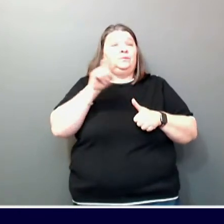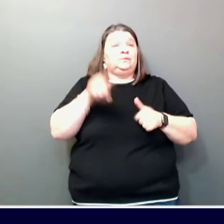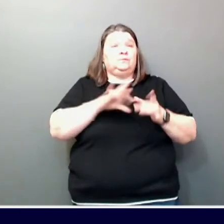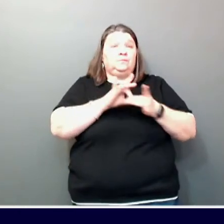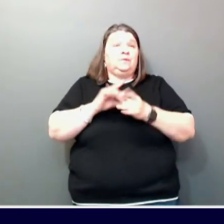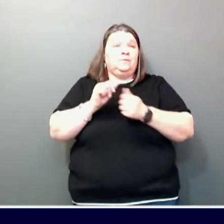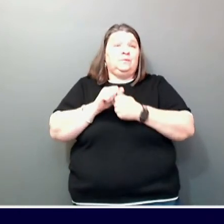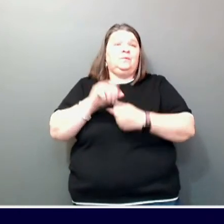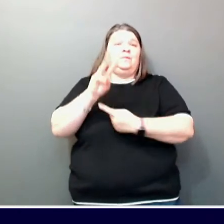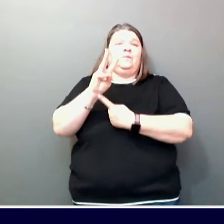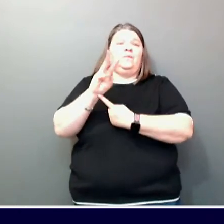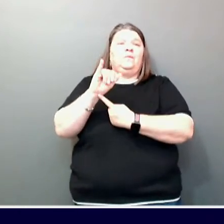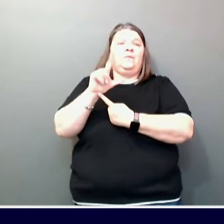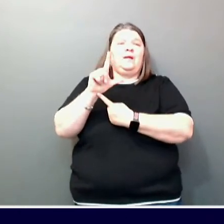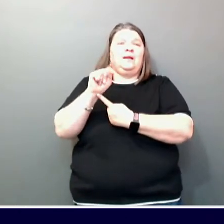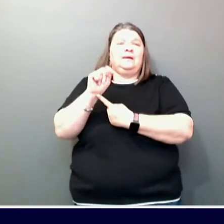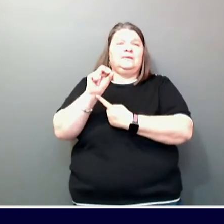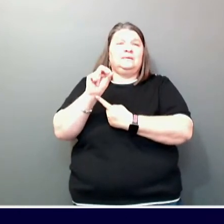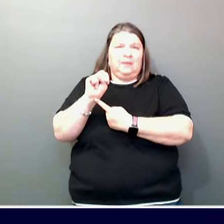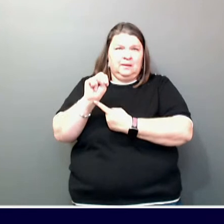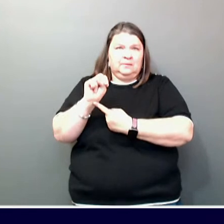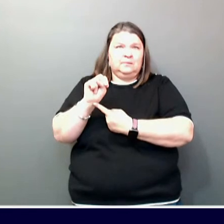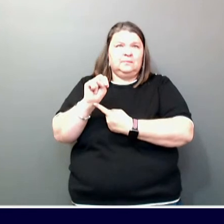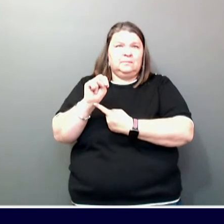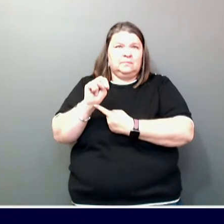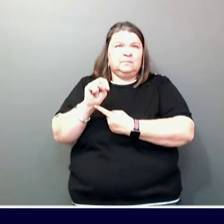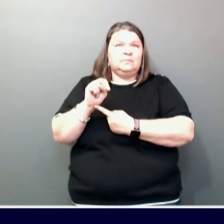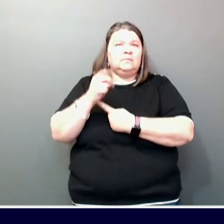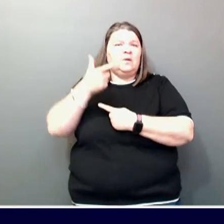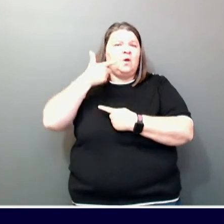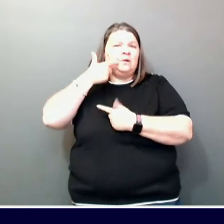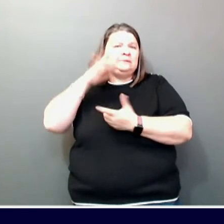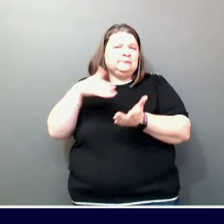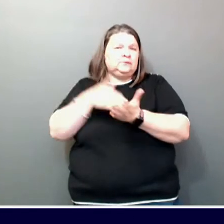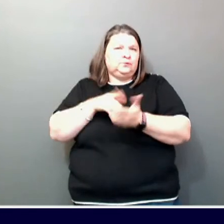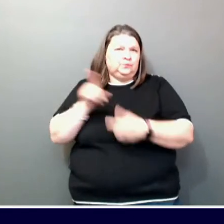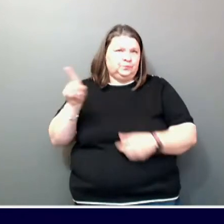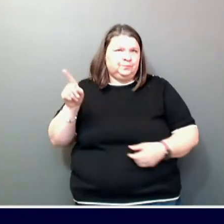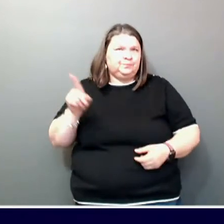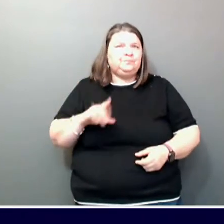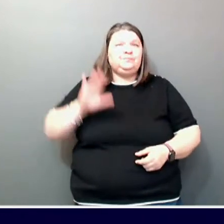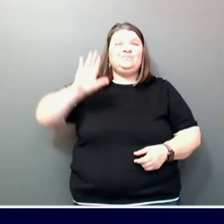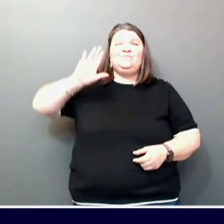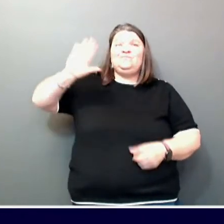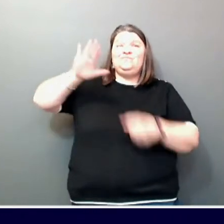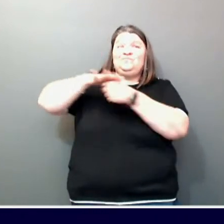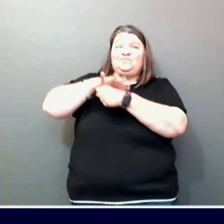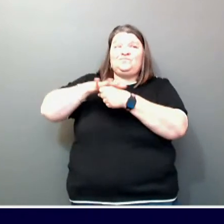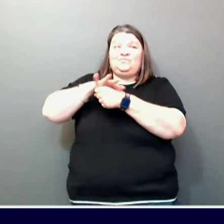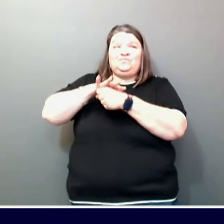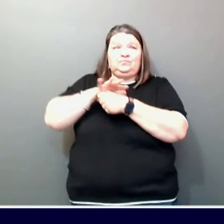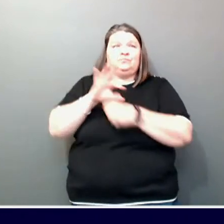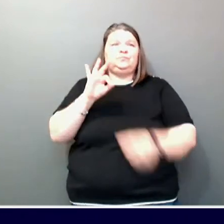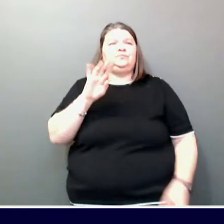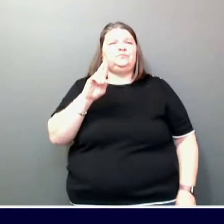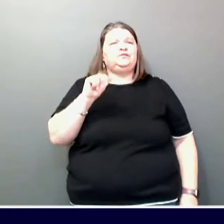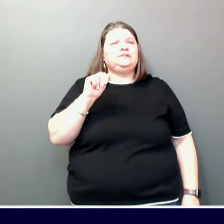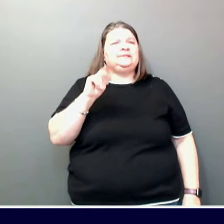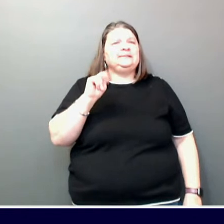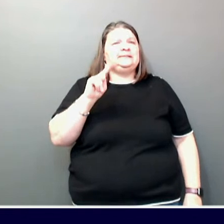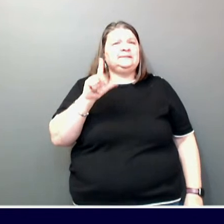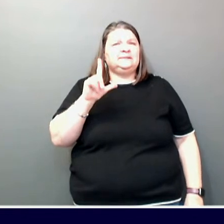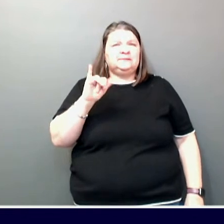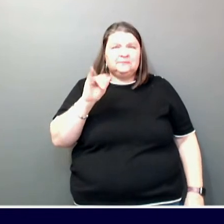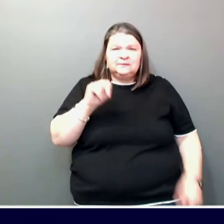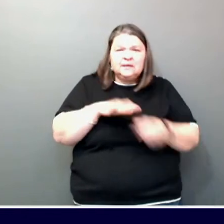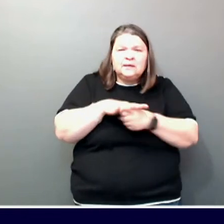County delegation are asking about the decision to close that. And I was wondering if you guys could just tell us a little bit more about the decision to move those